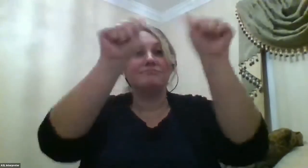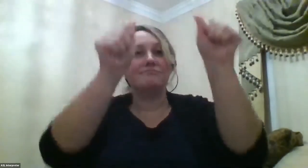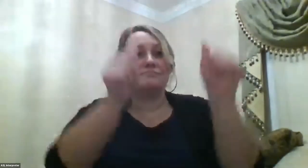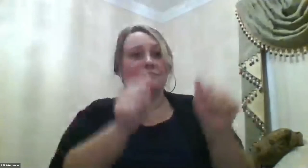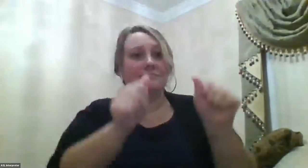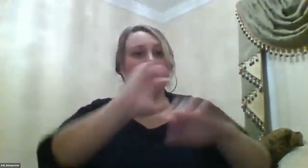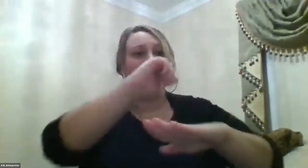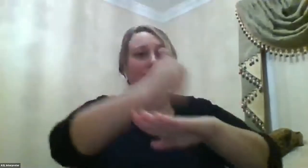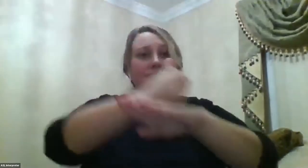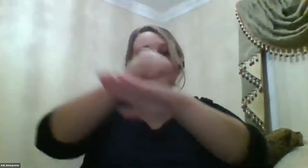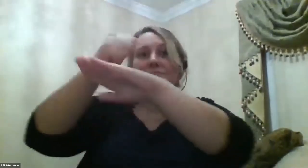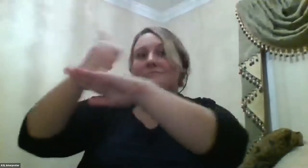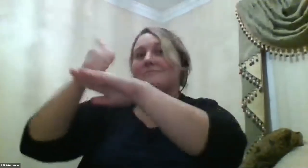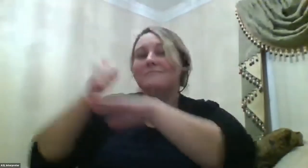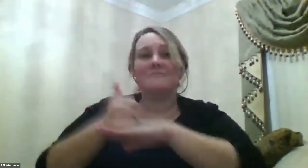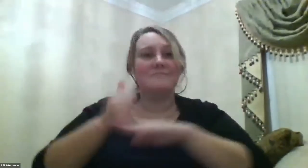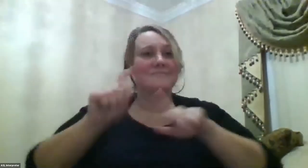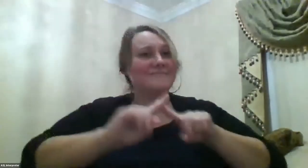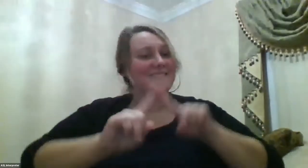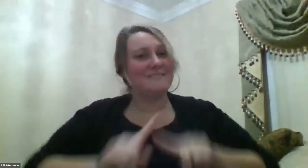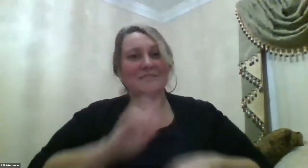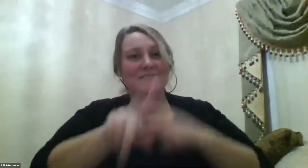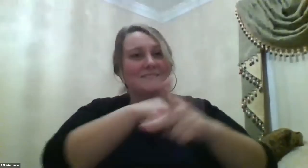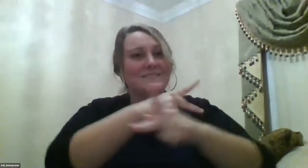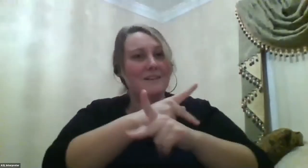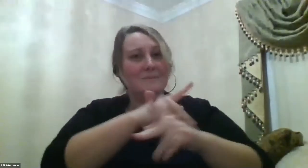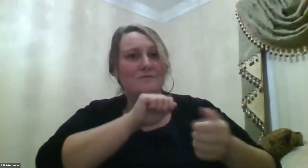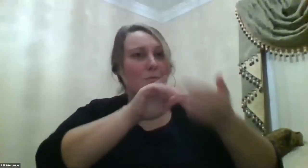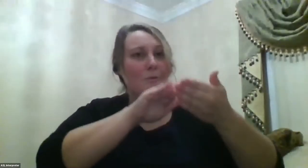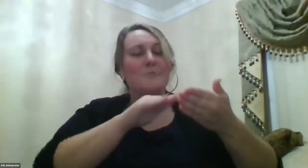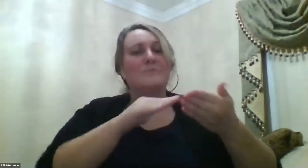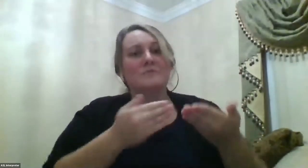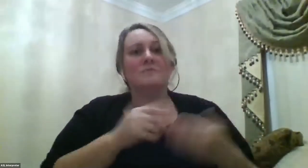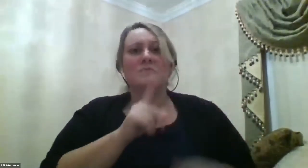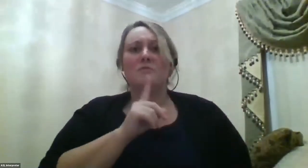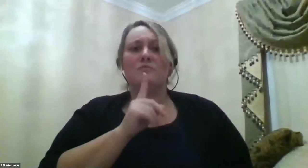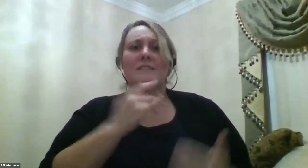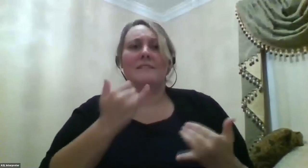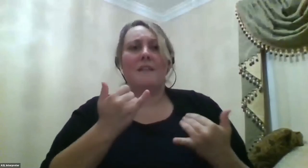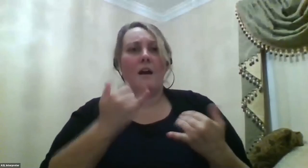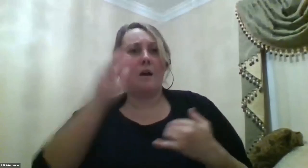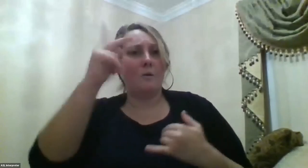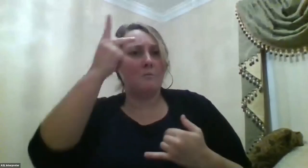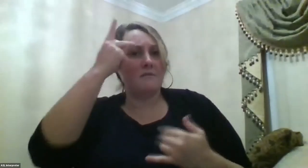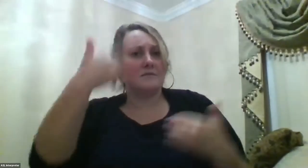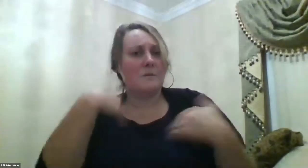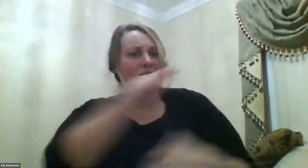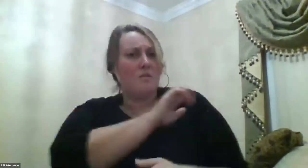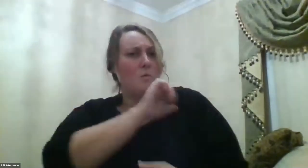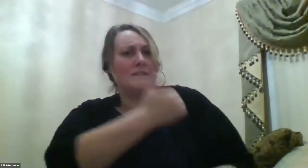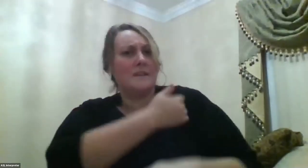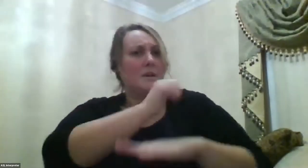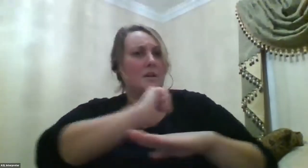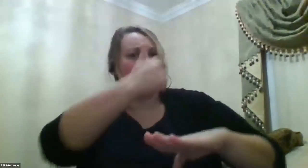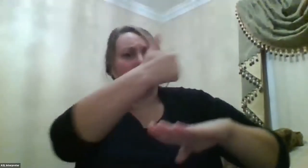a authoritarian and fascistic way as well. So I think it, it's really dependent on like the, the space that the